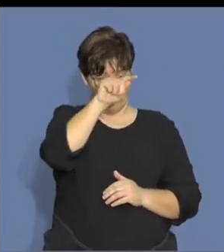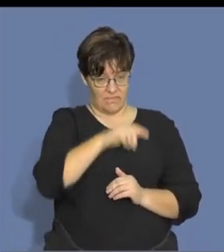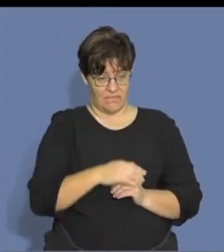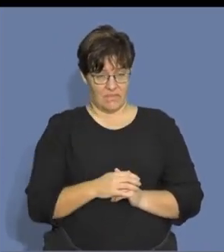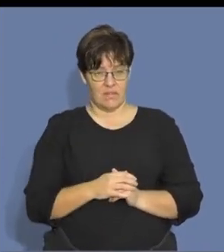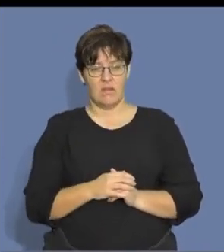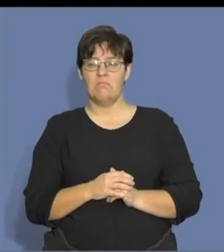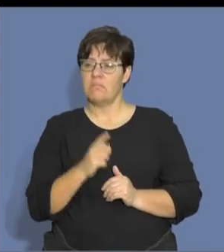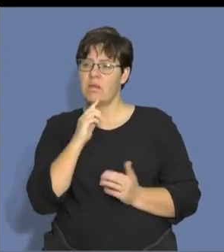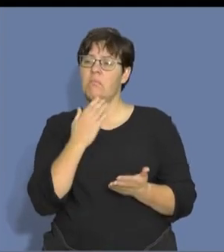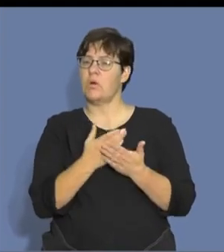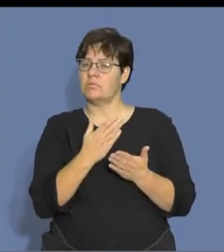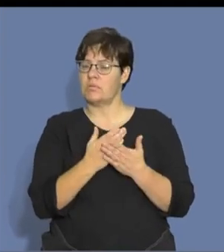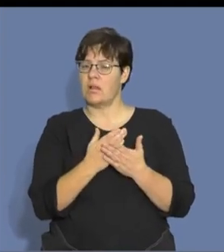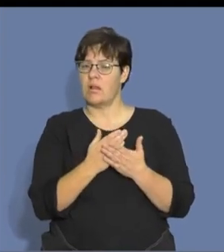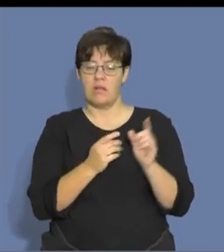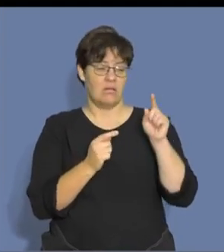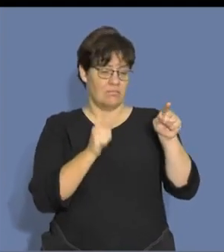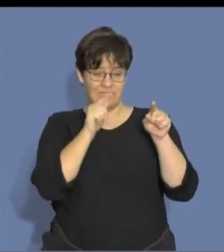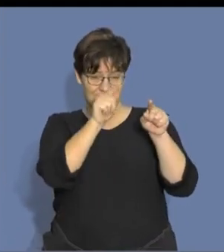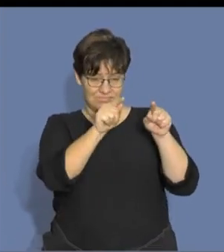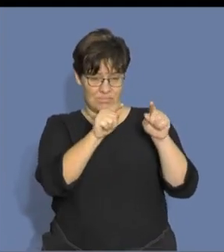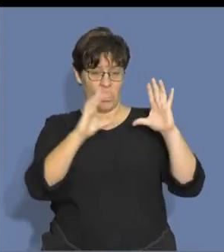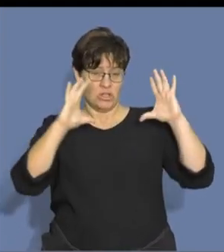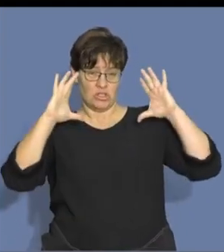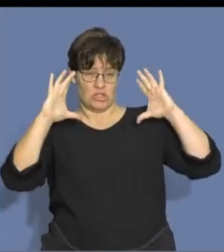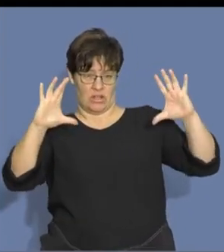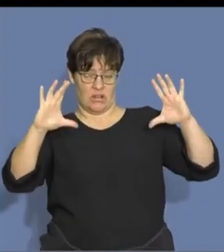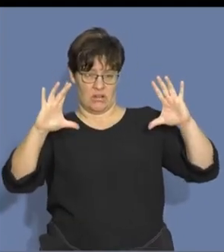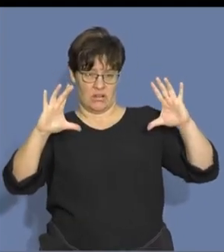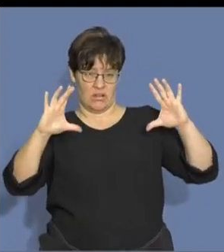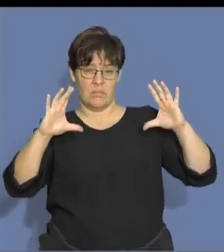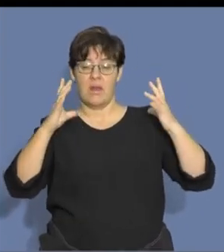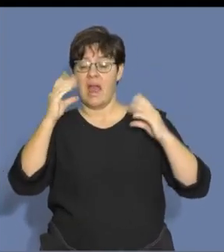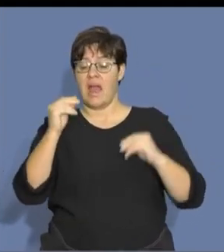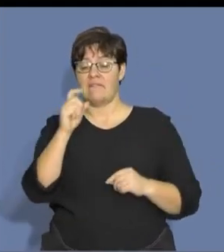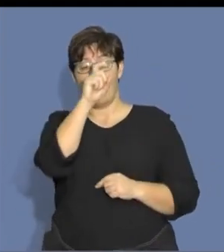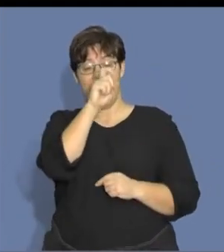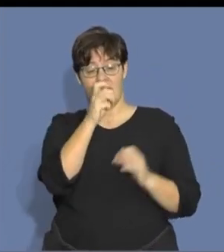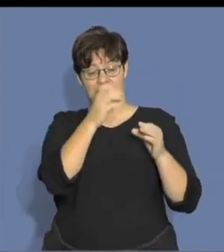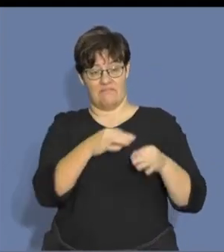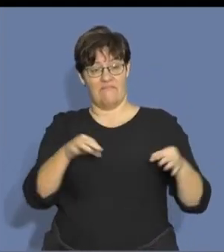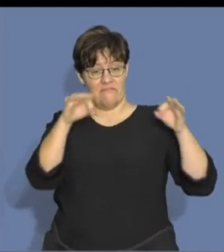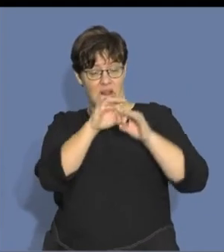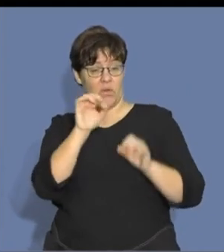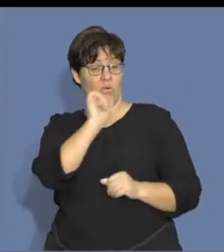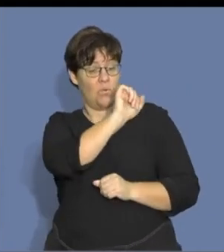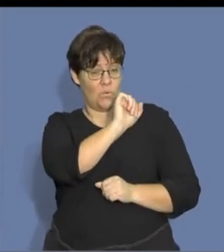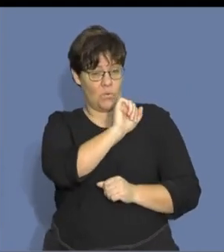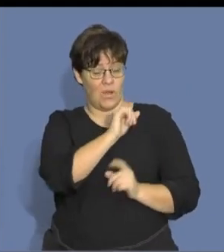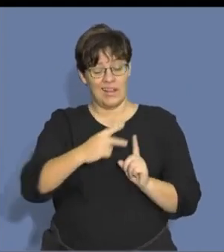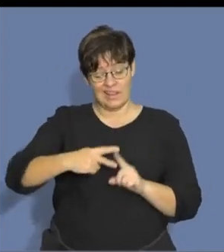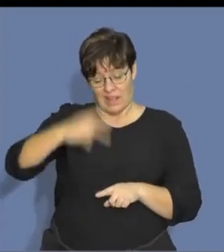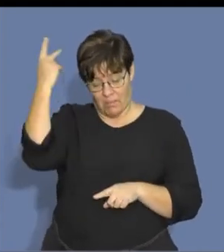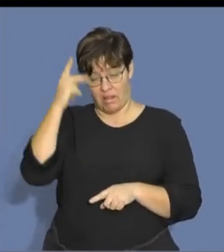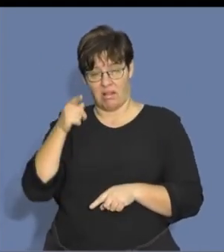possible coordinates of the point or points on the circle which have an x value that is twice